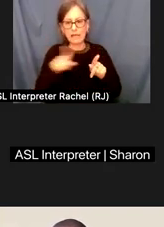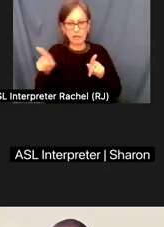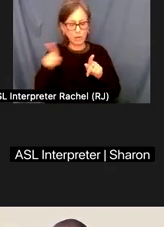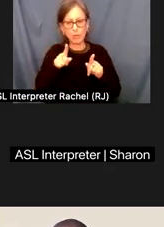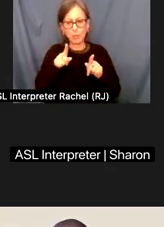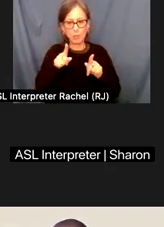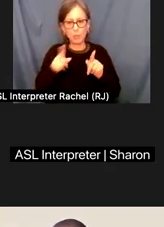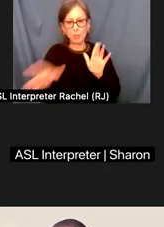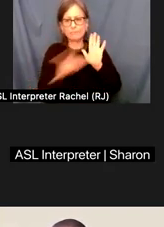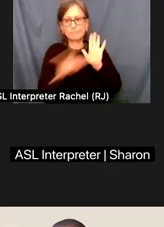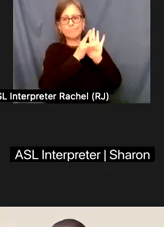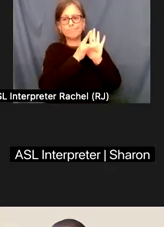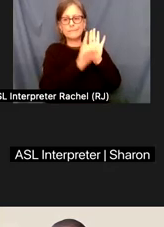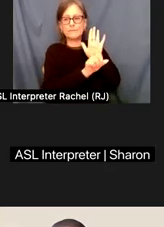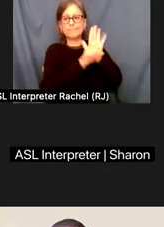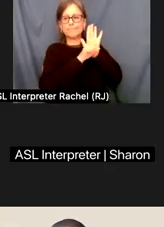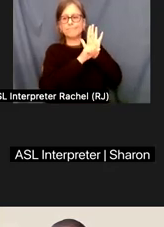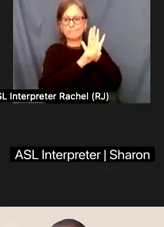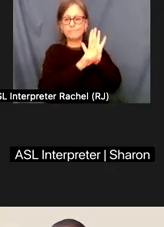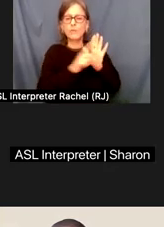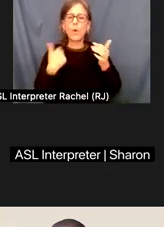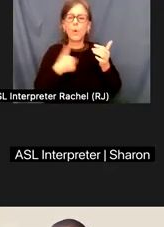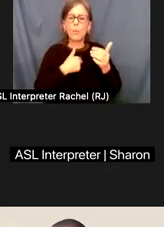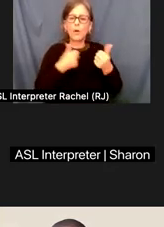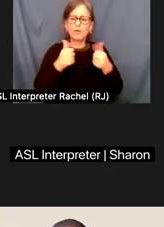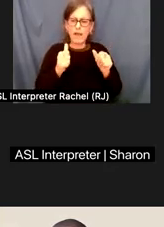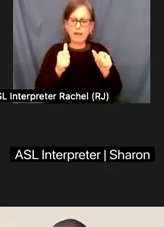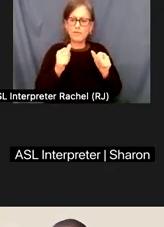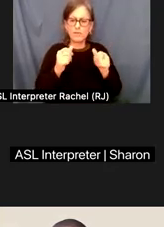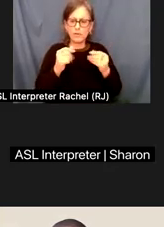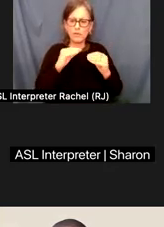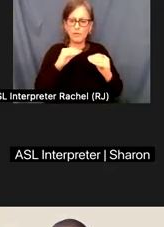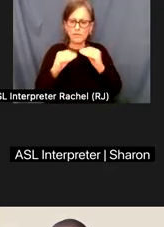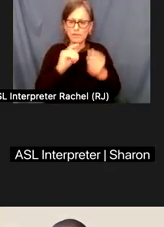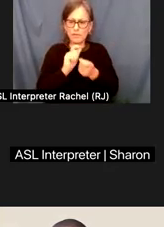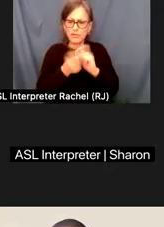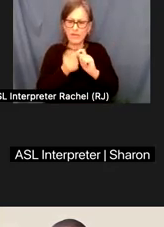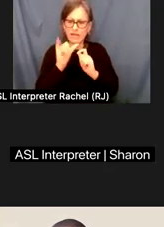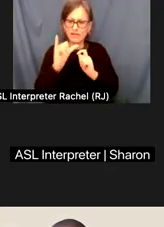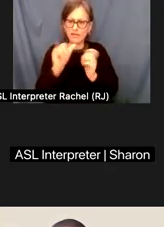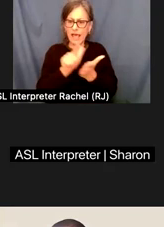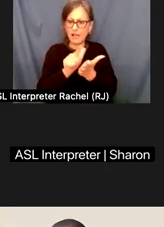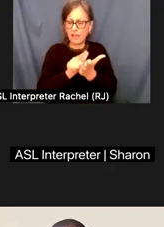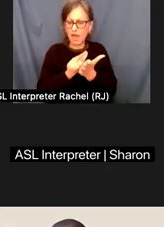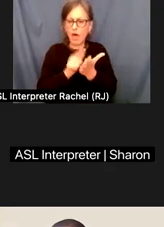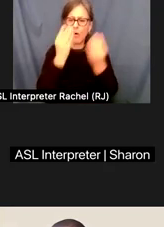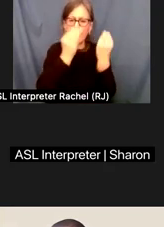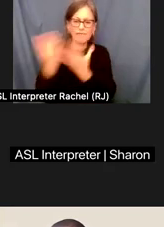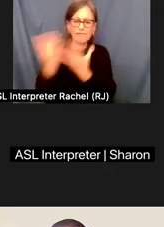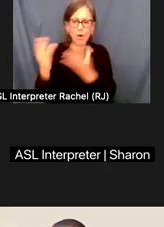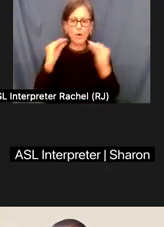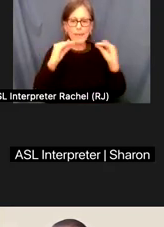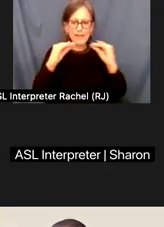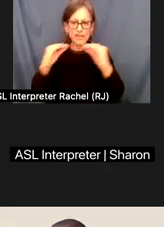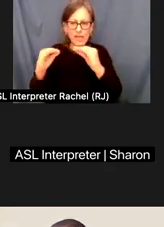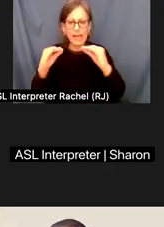that work be allowed. And we're looking to try to make a difference in that, at least and inform and educate